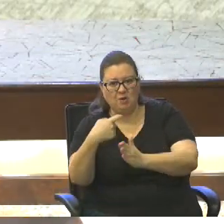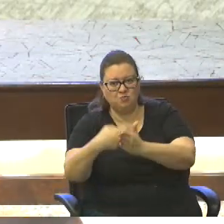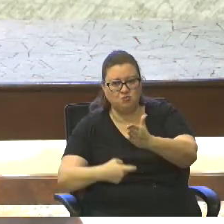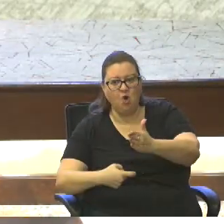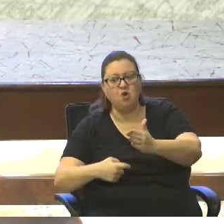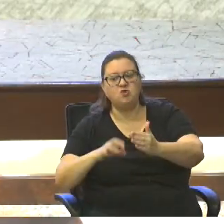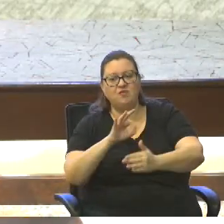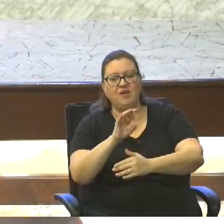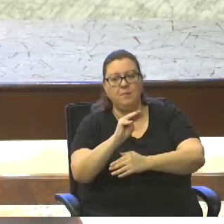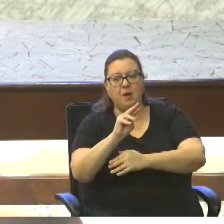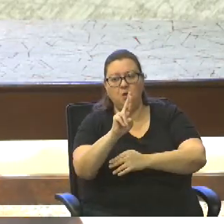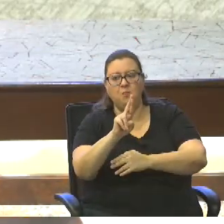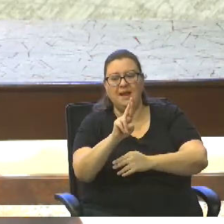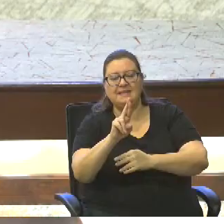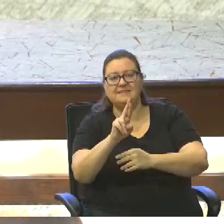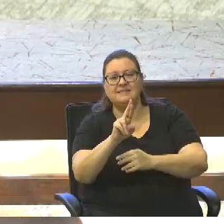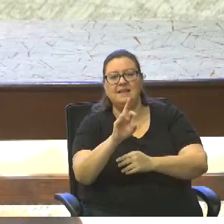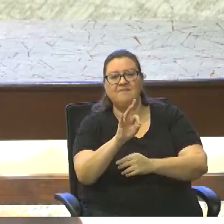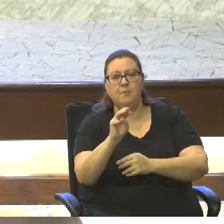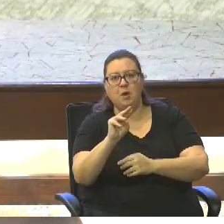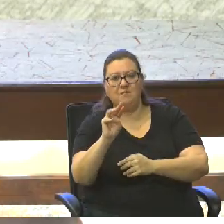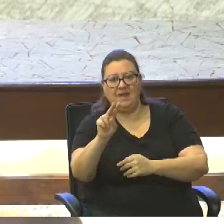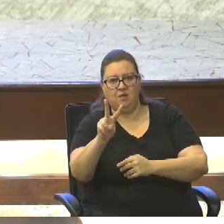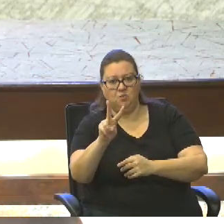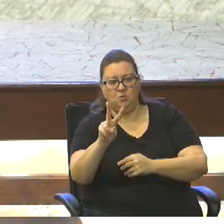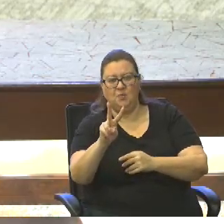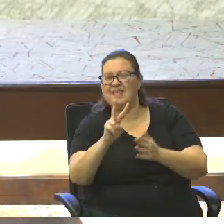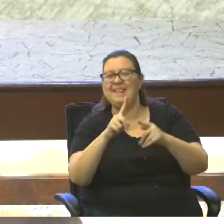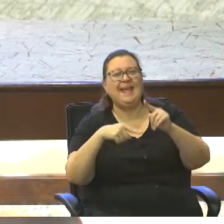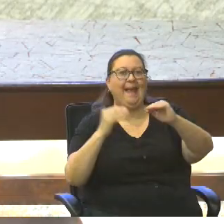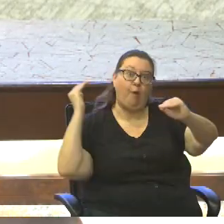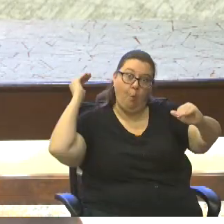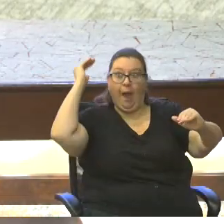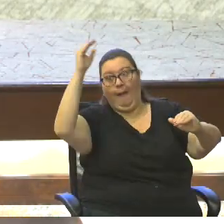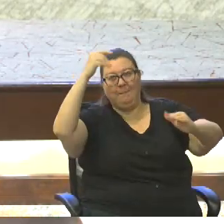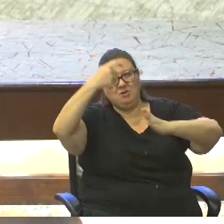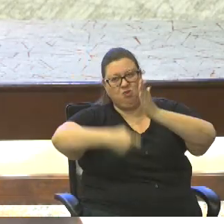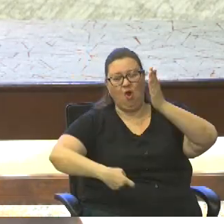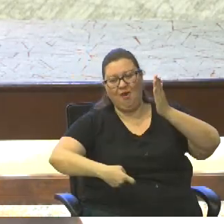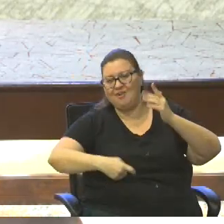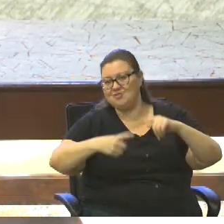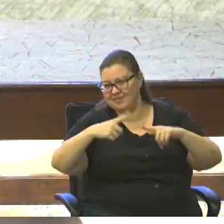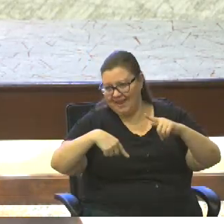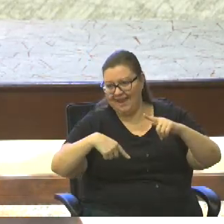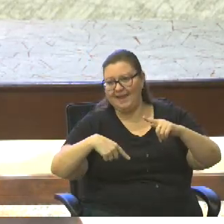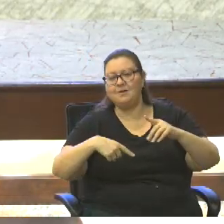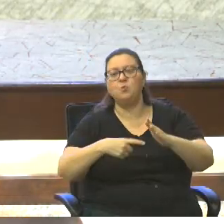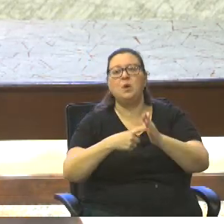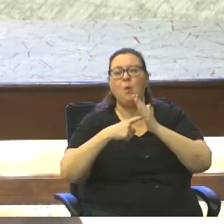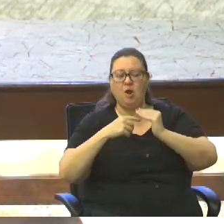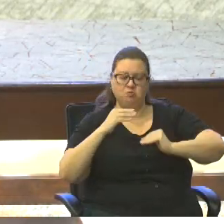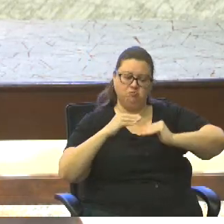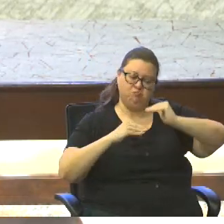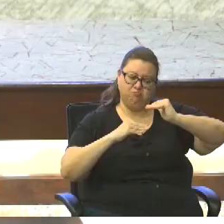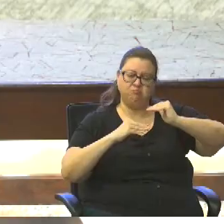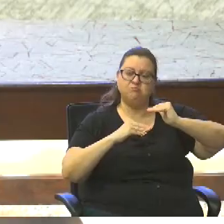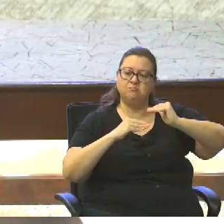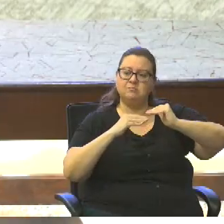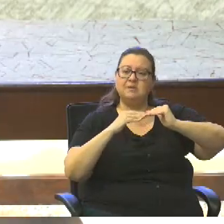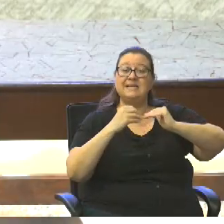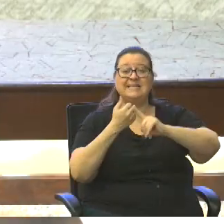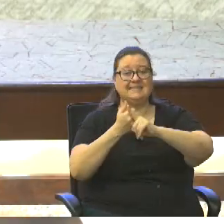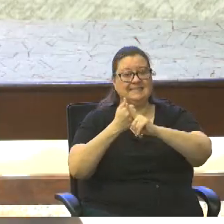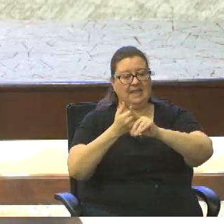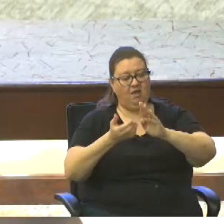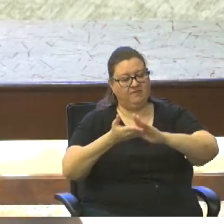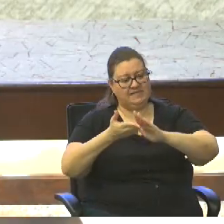fair market rates or fair market value. In the rates and charges policy, airports are required to be as self-sustaining as